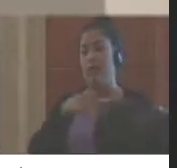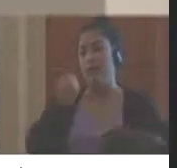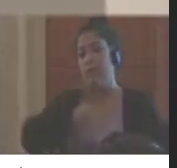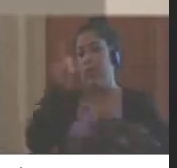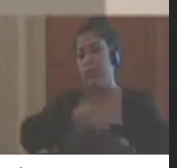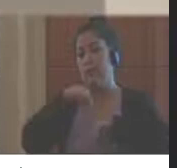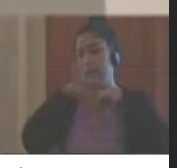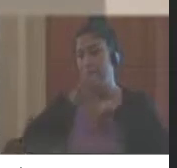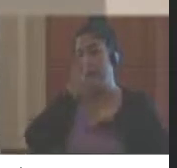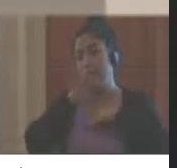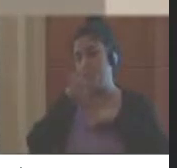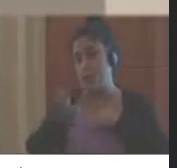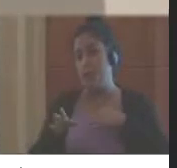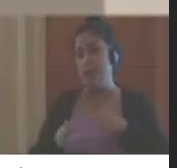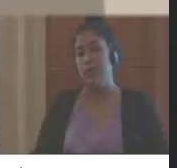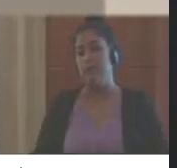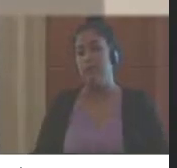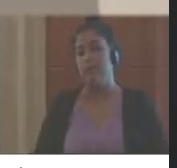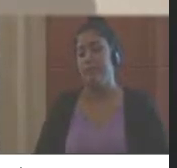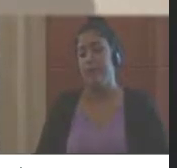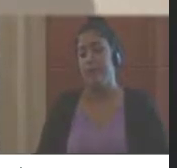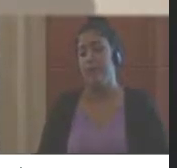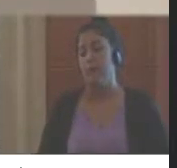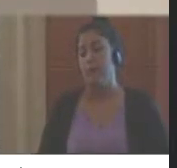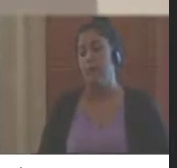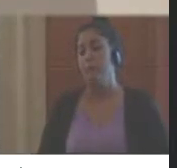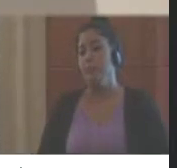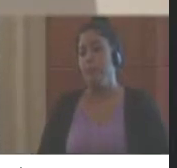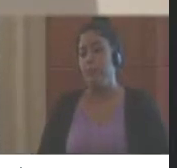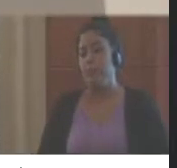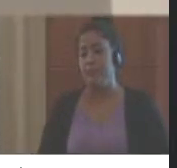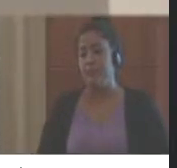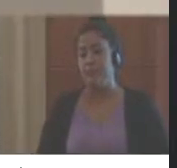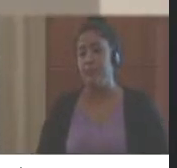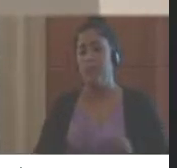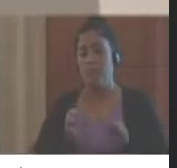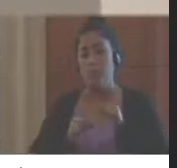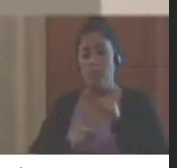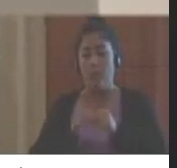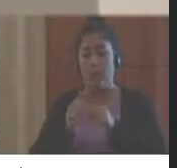what you have to deal with from the point of view of disaster